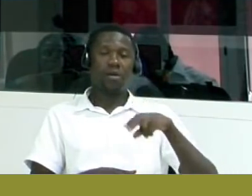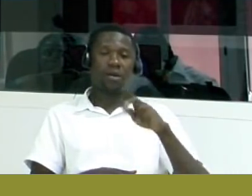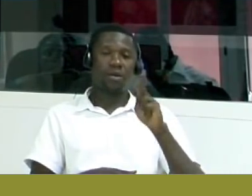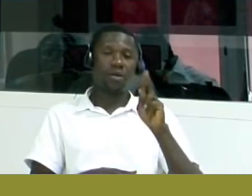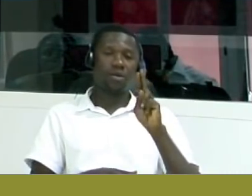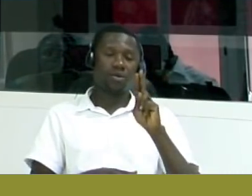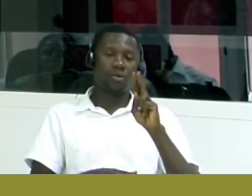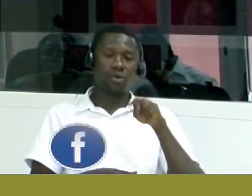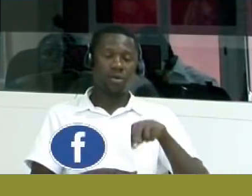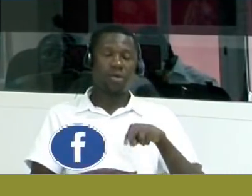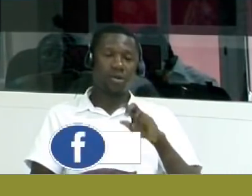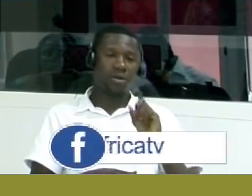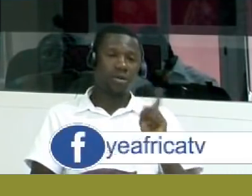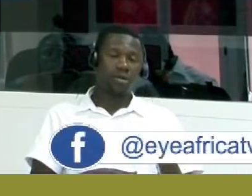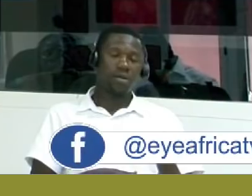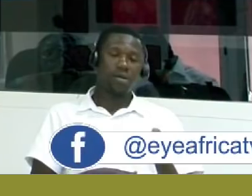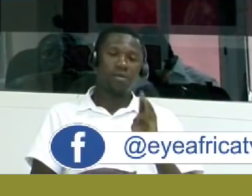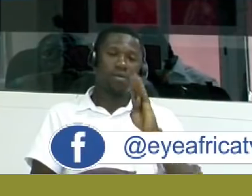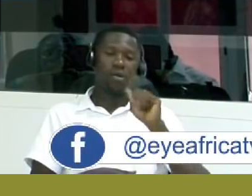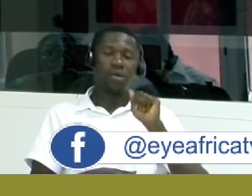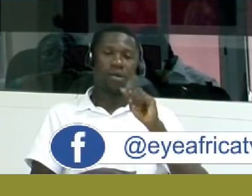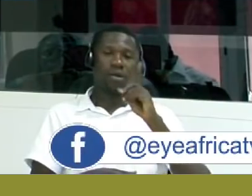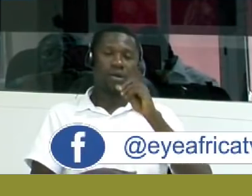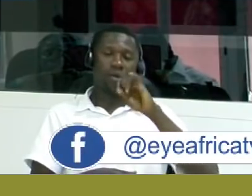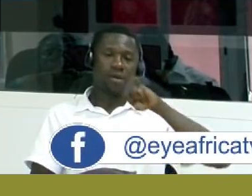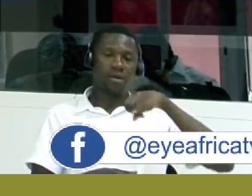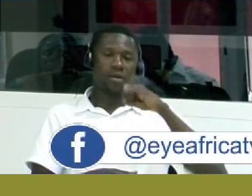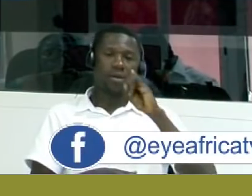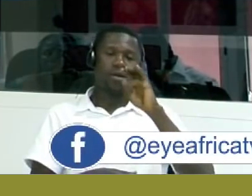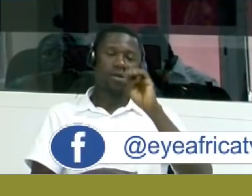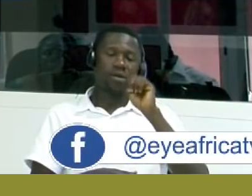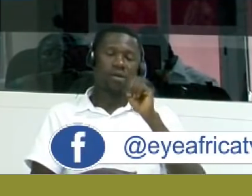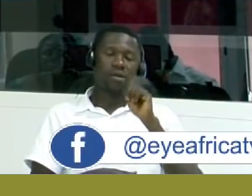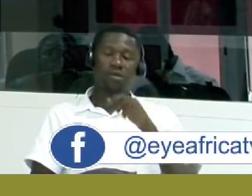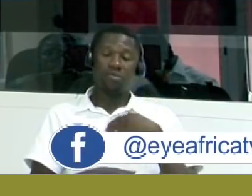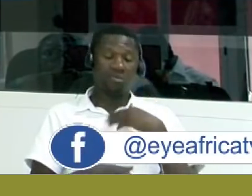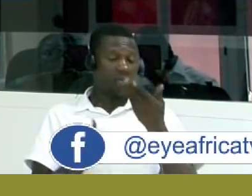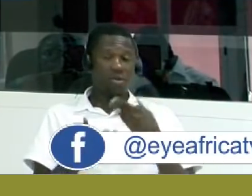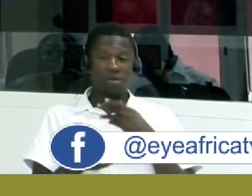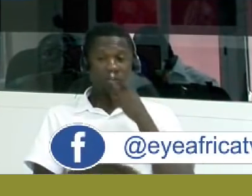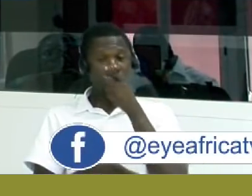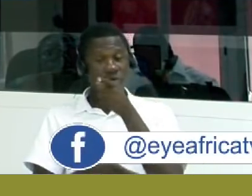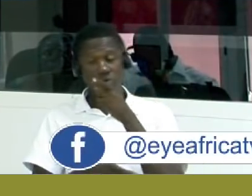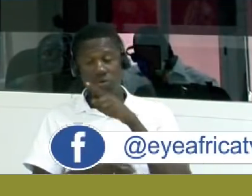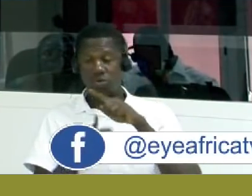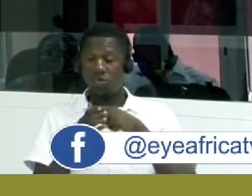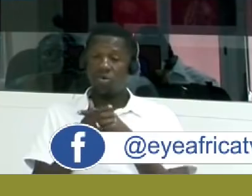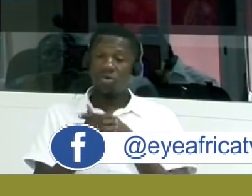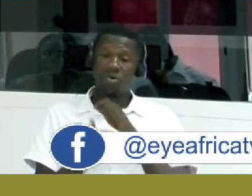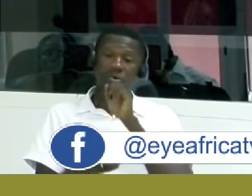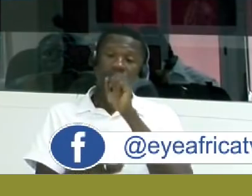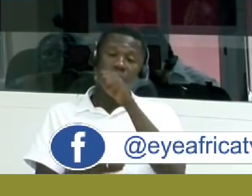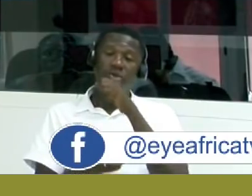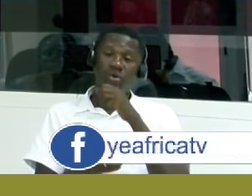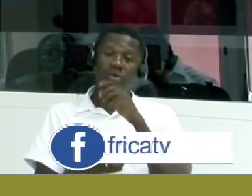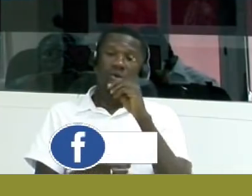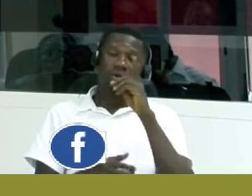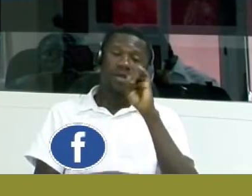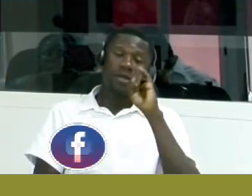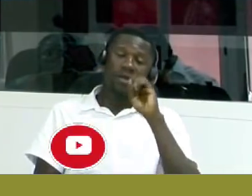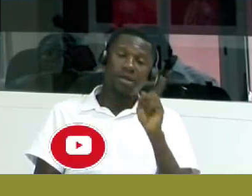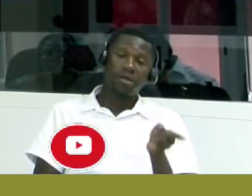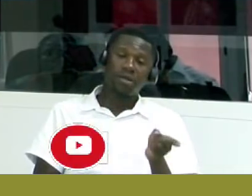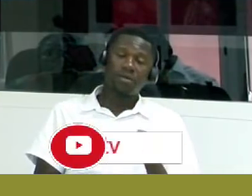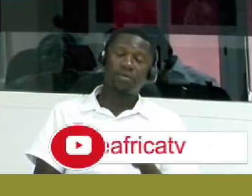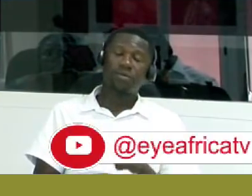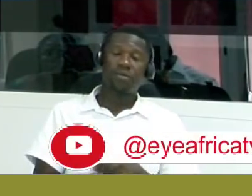been referring to you, he may have been referring to Sankung Baji. We don't know who he's referring to. Yeah. But in any case, a representative of